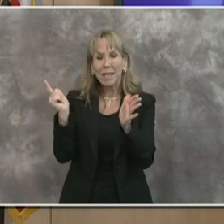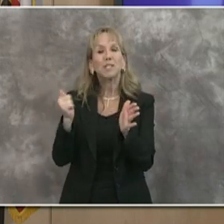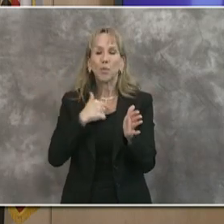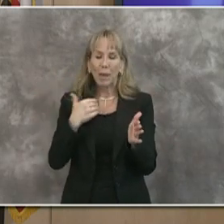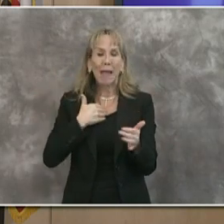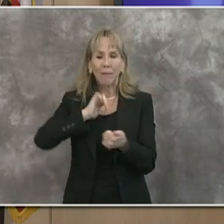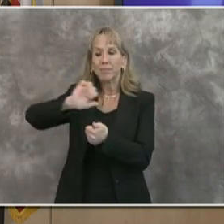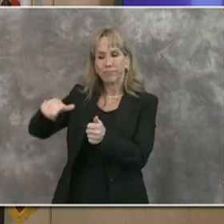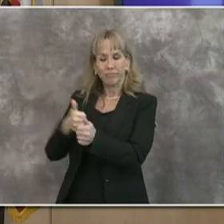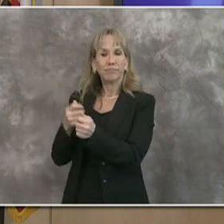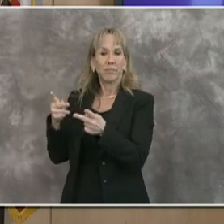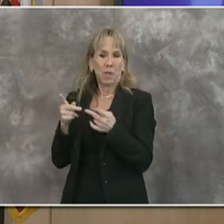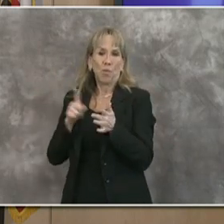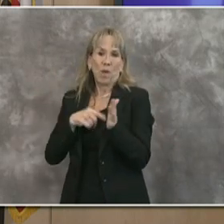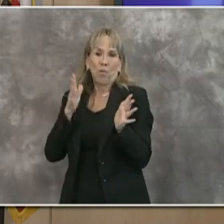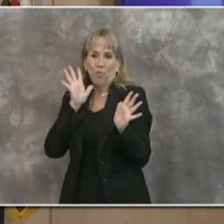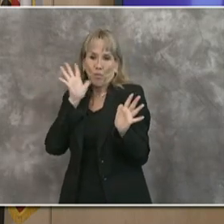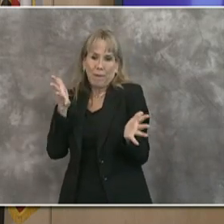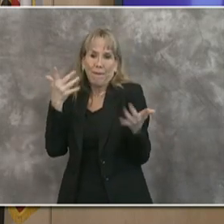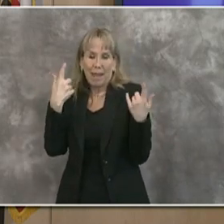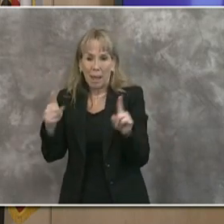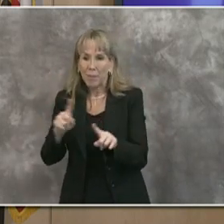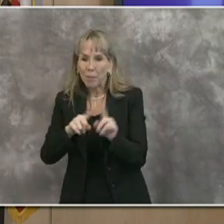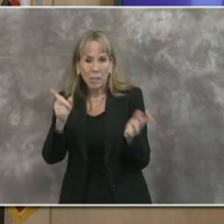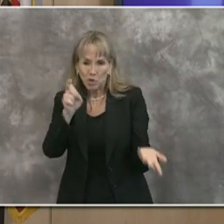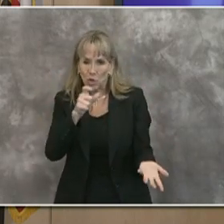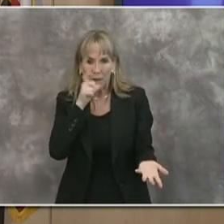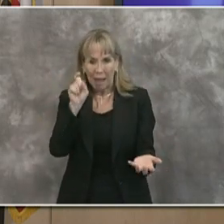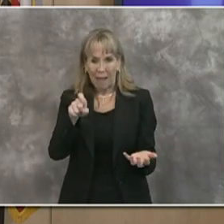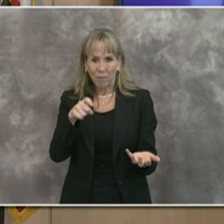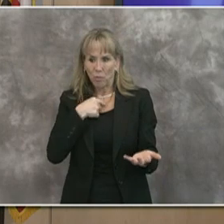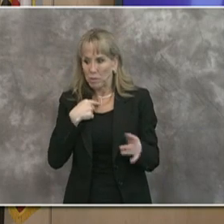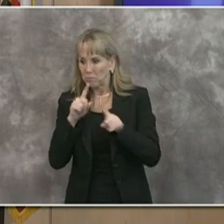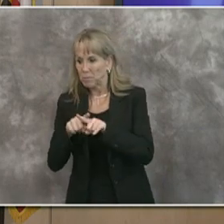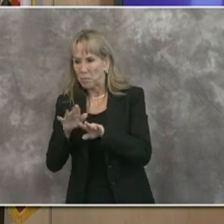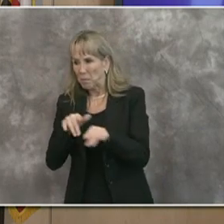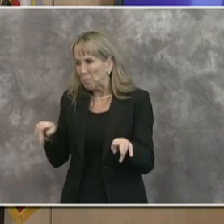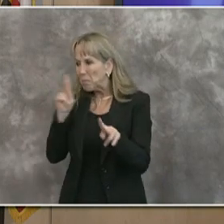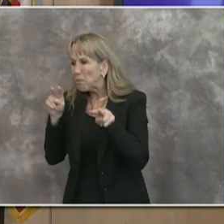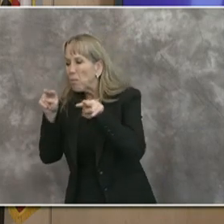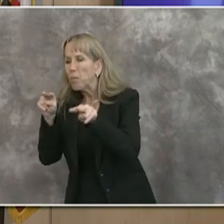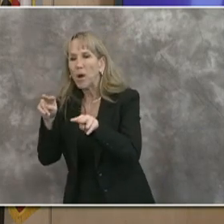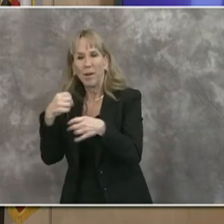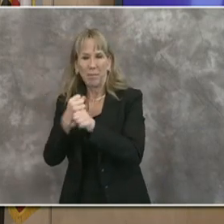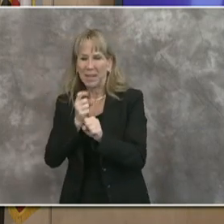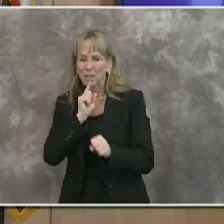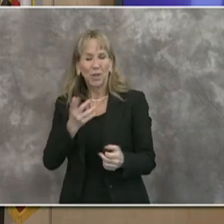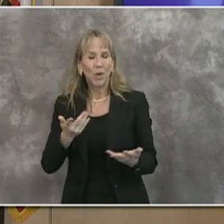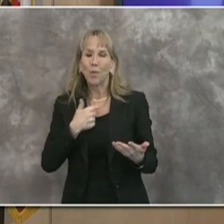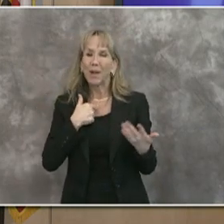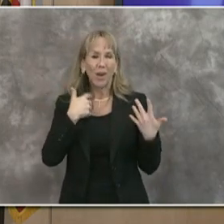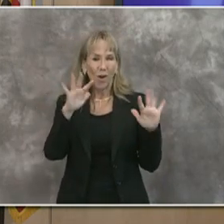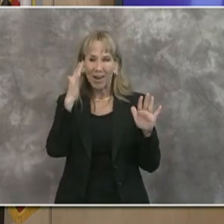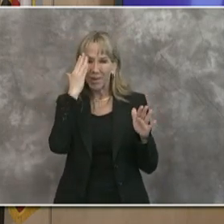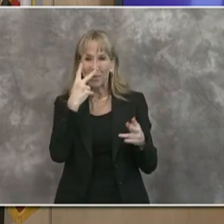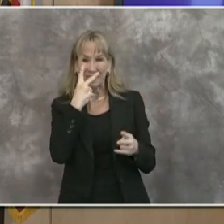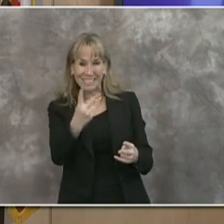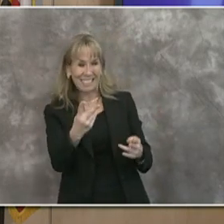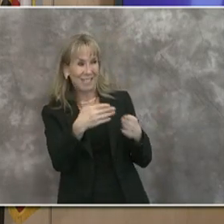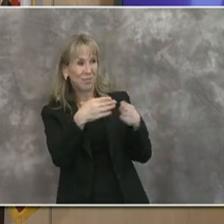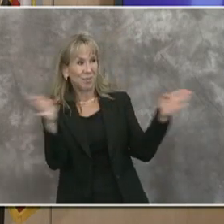but those really shouldn't be needed in order for us to come out of this the right way, given the widespread adherence we've seen to